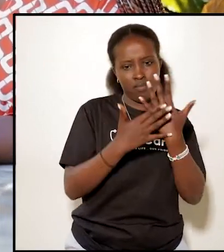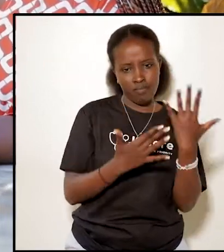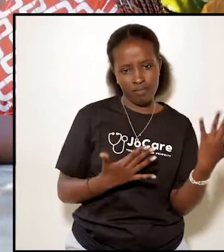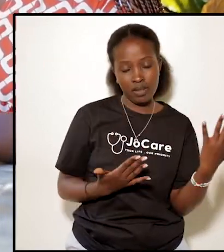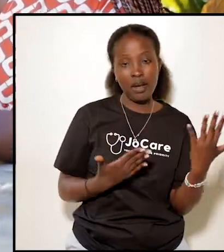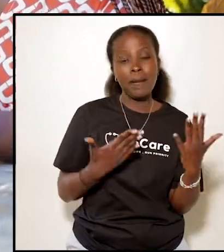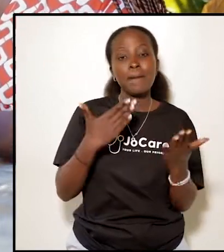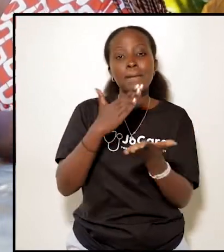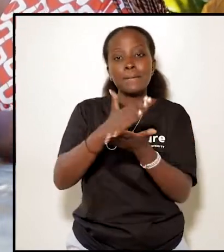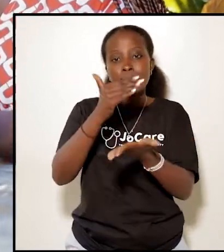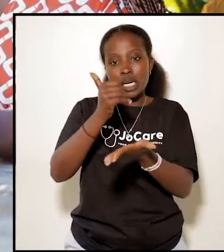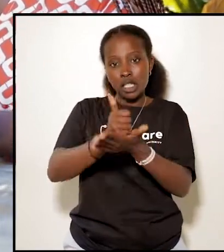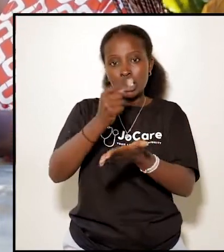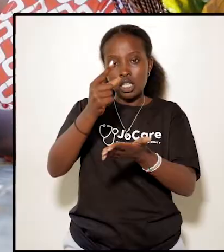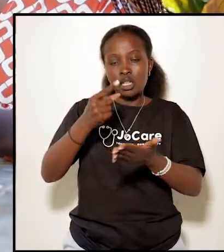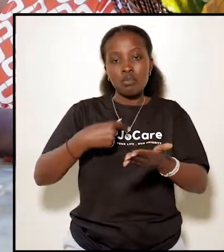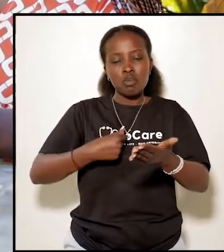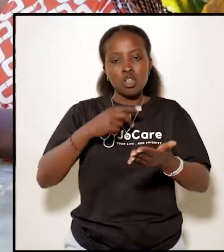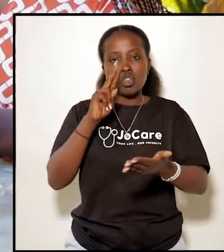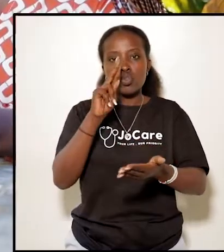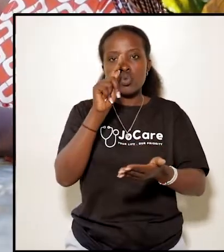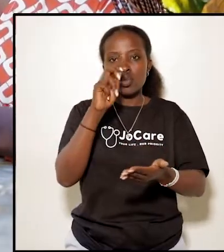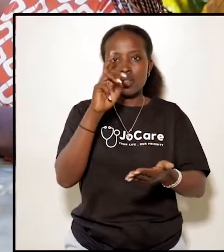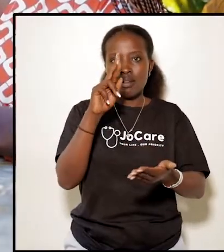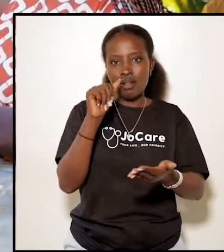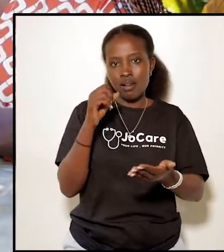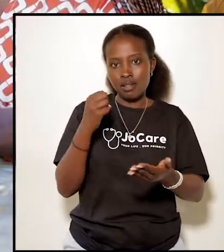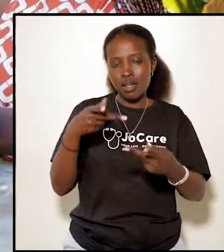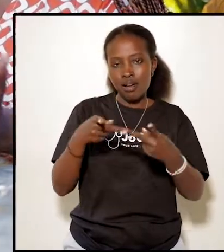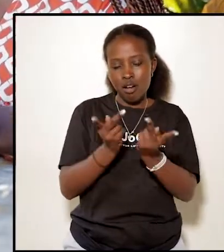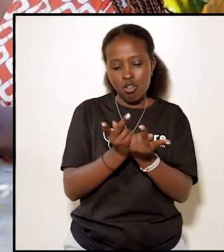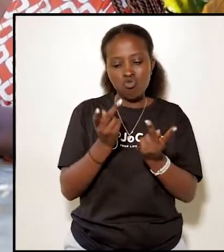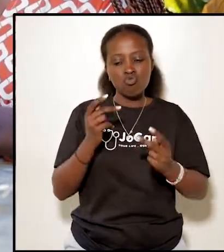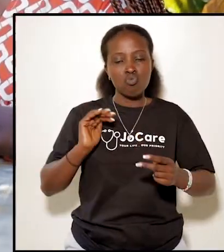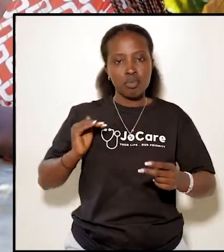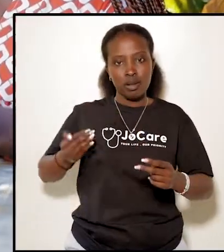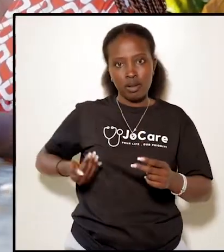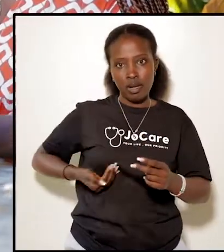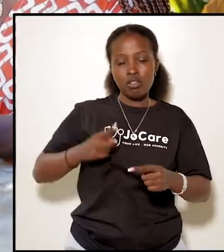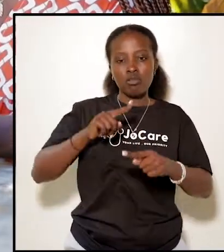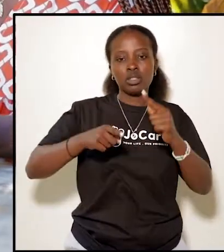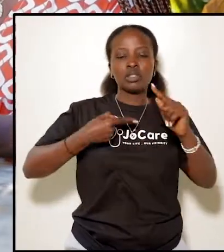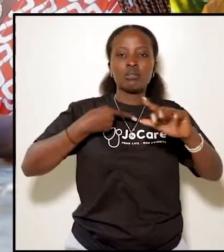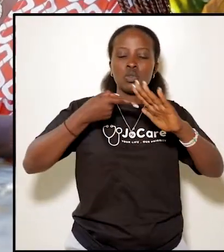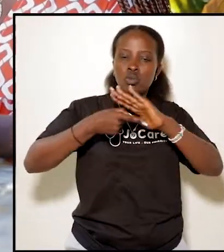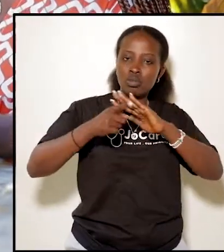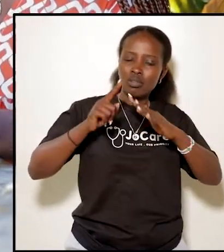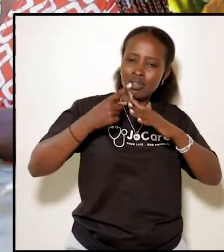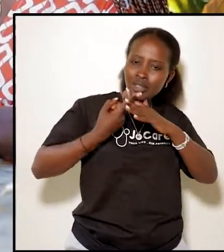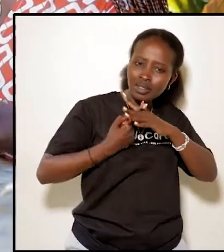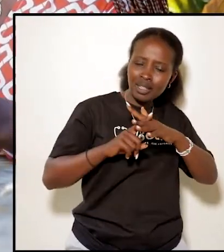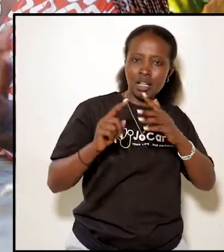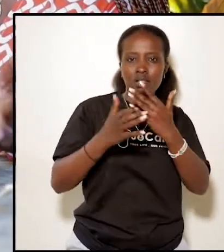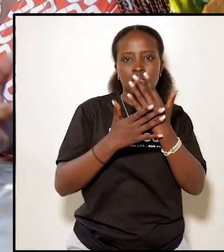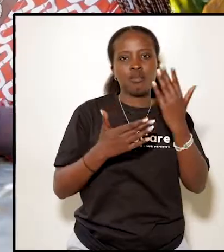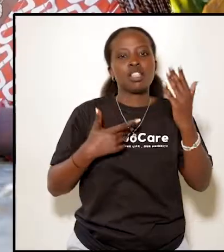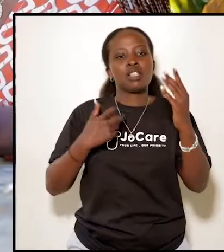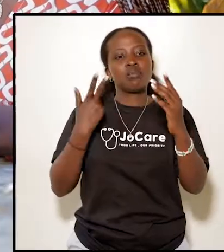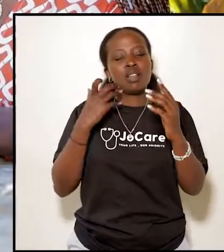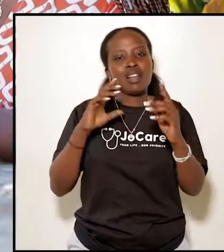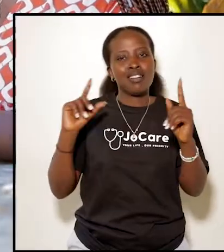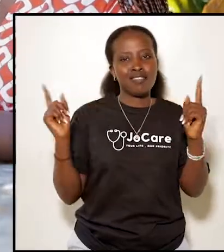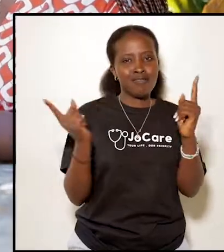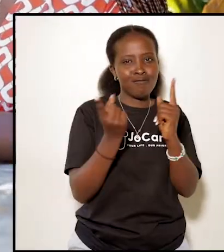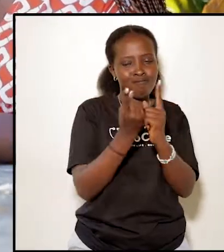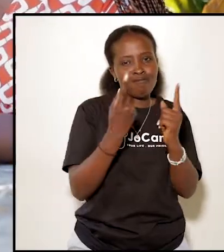And because the uterus may also think that there is something, Okay. and instead of bleeding, it will just cover